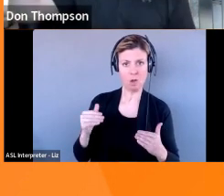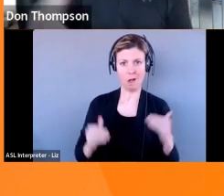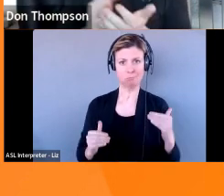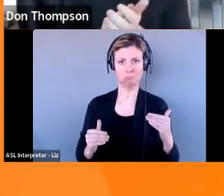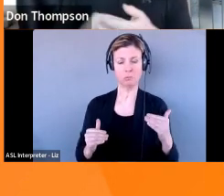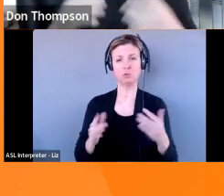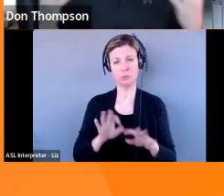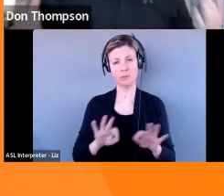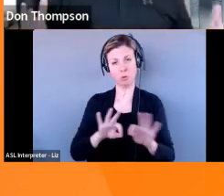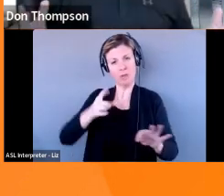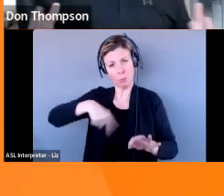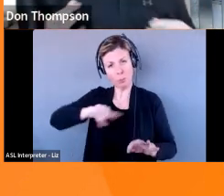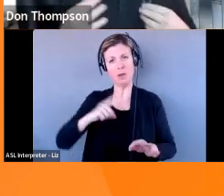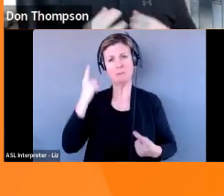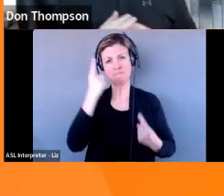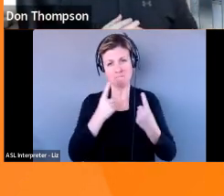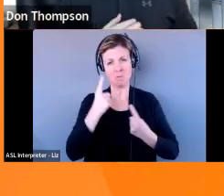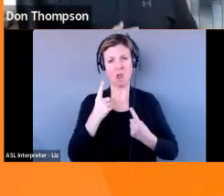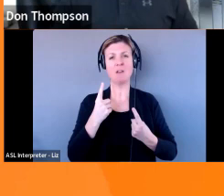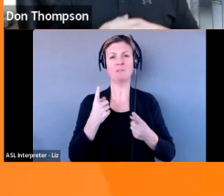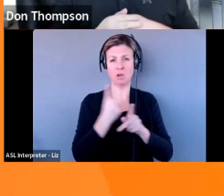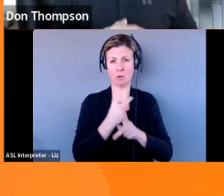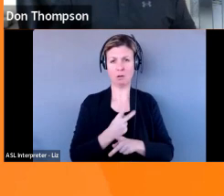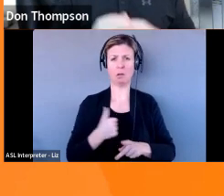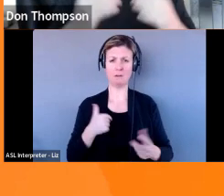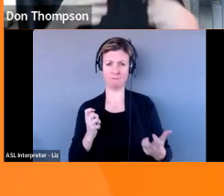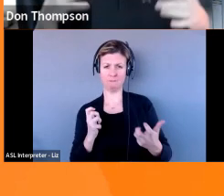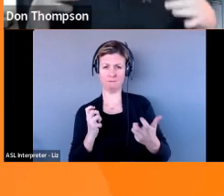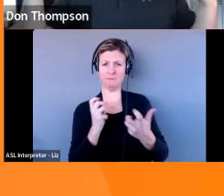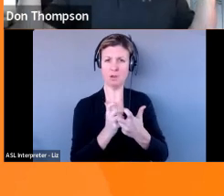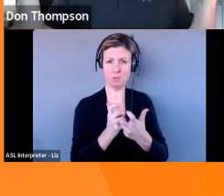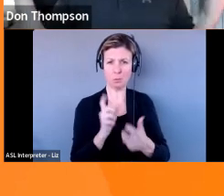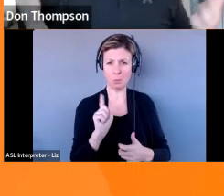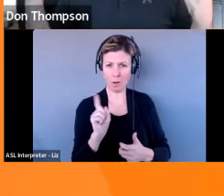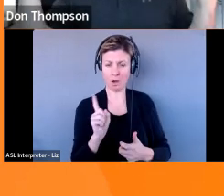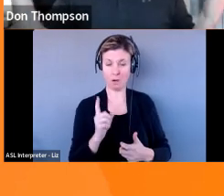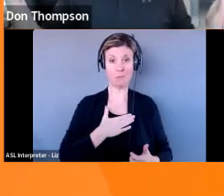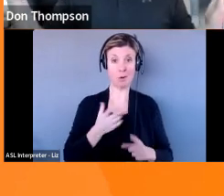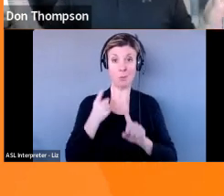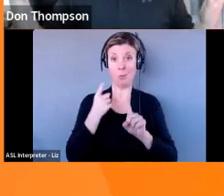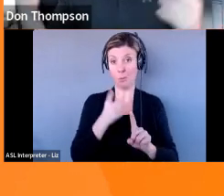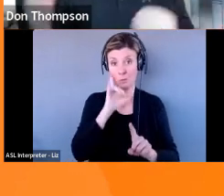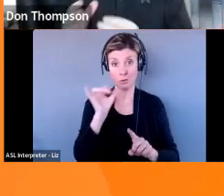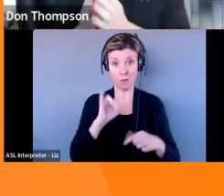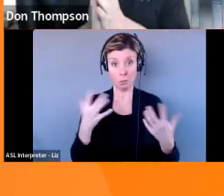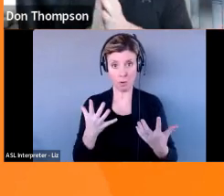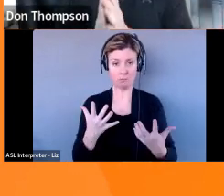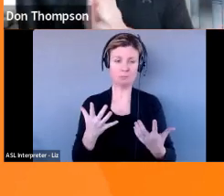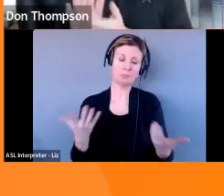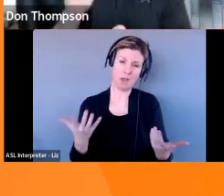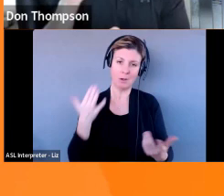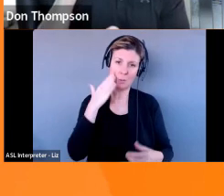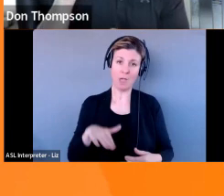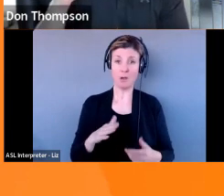where we fit and what we're trying to achieve as a brand. Obviously, the more volume, the more revenue, the better,